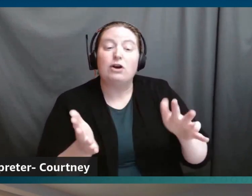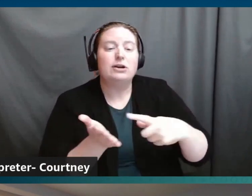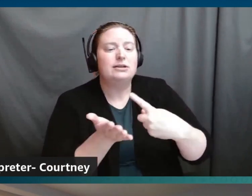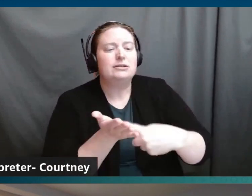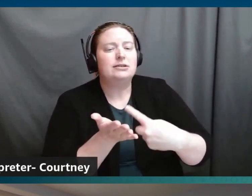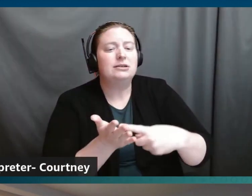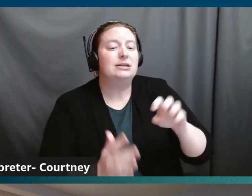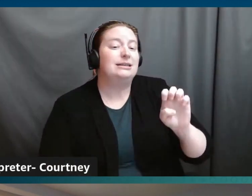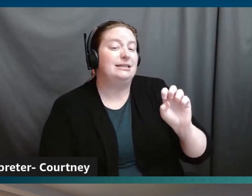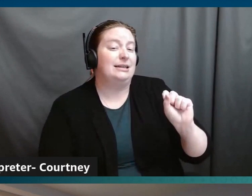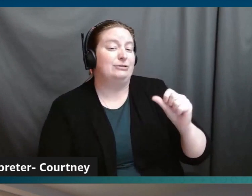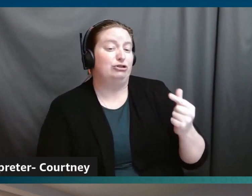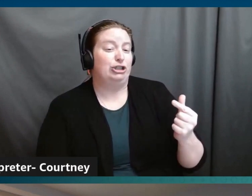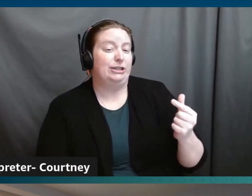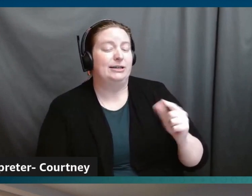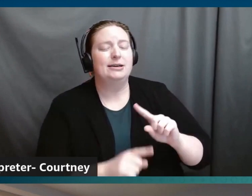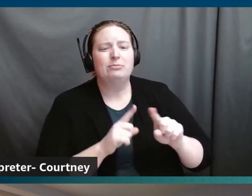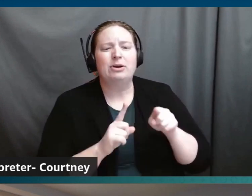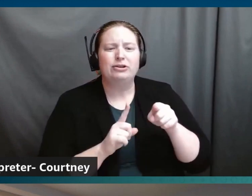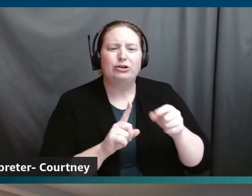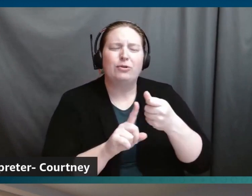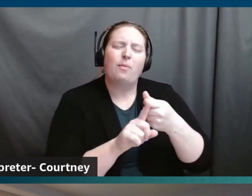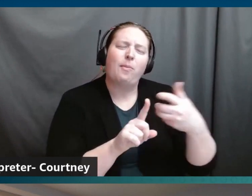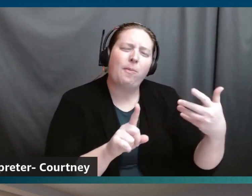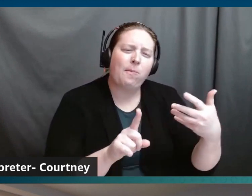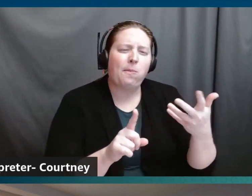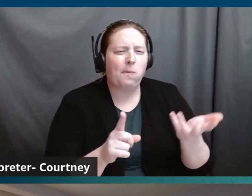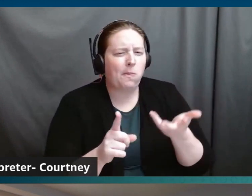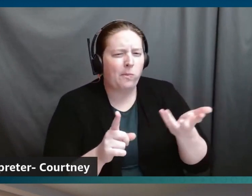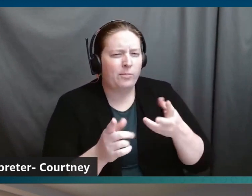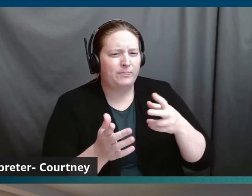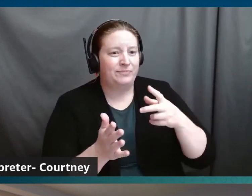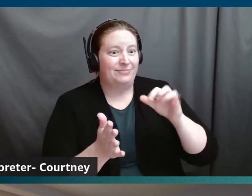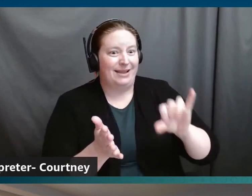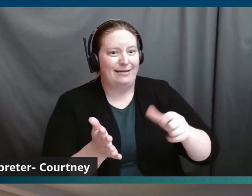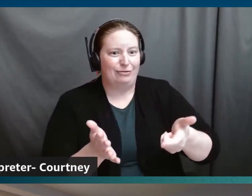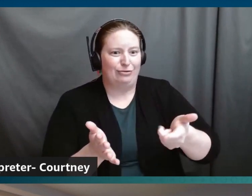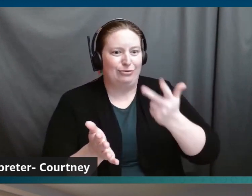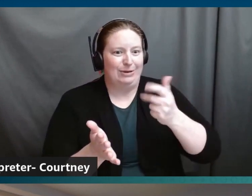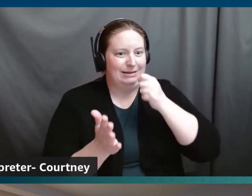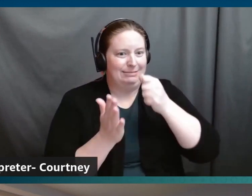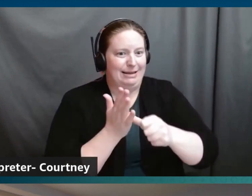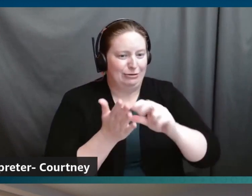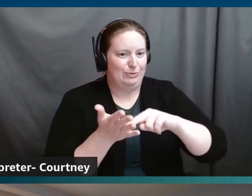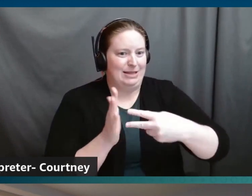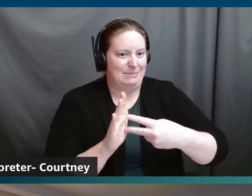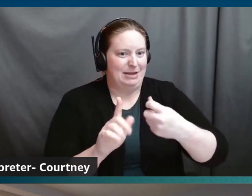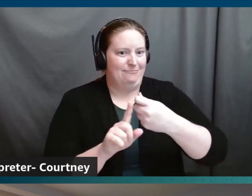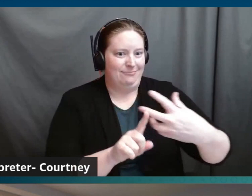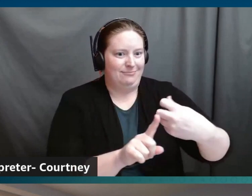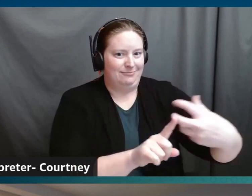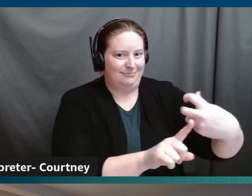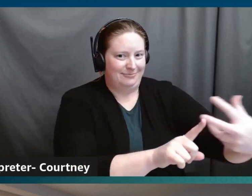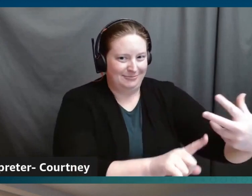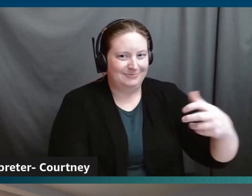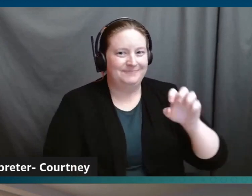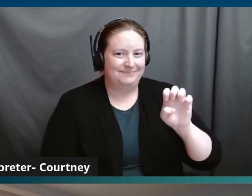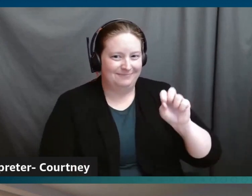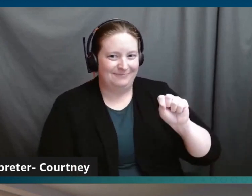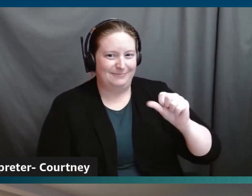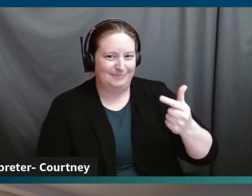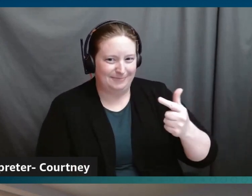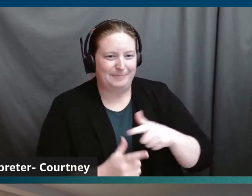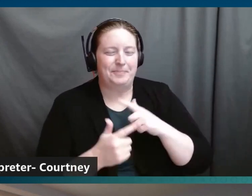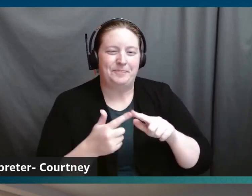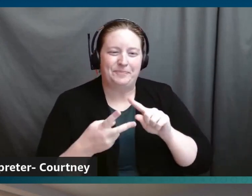ESG is, but I think you should probably at least tell the audience what those three letters stand for so that everybody understands, and then I'll get to my